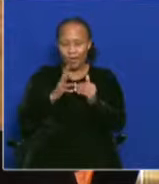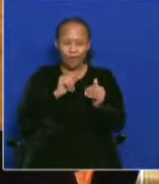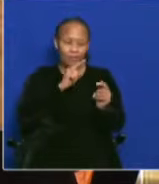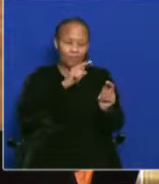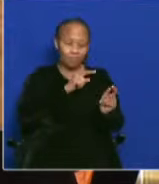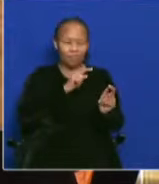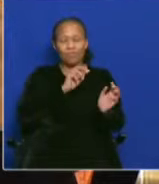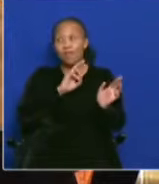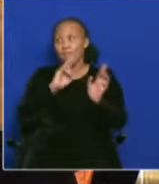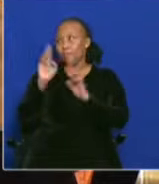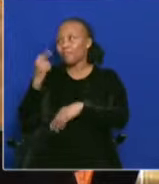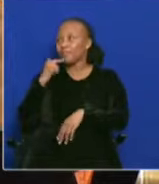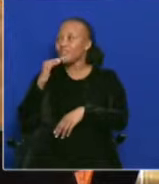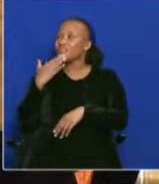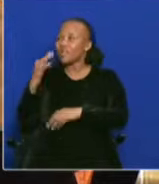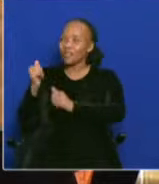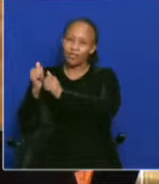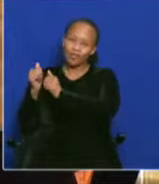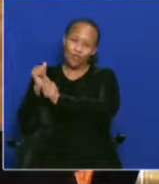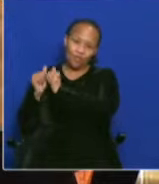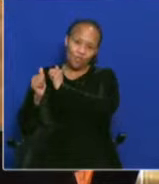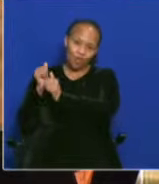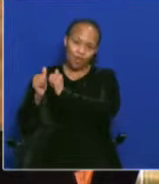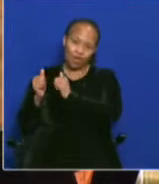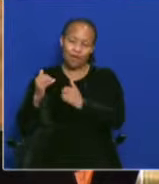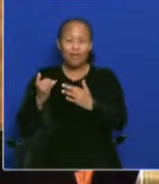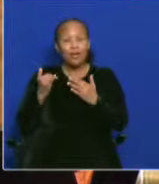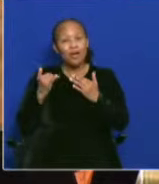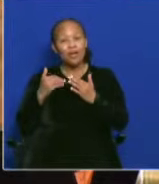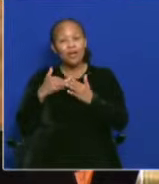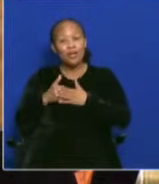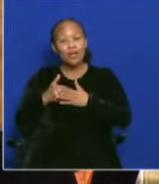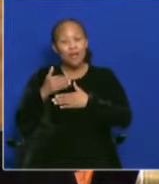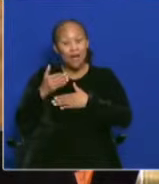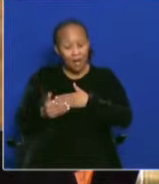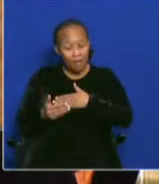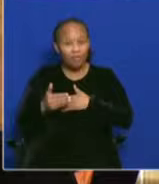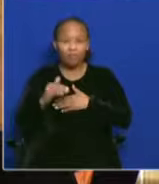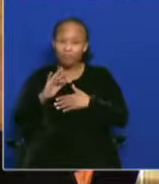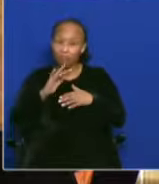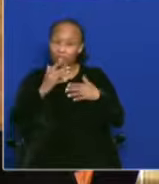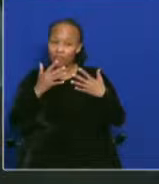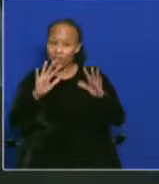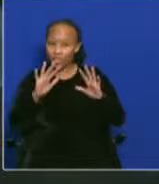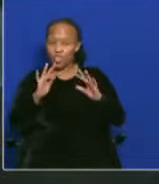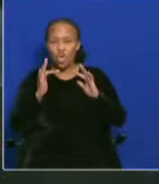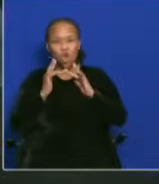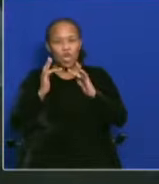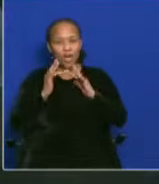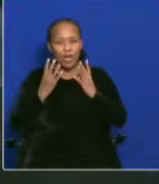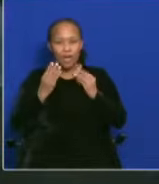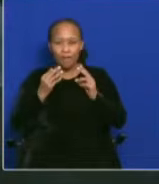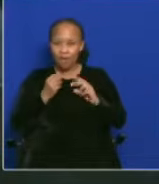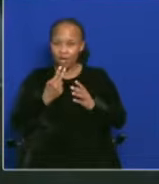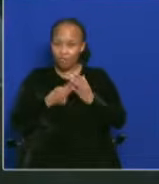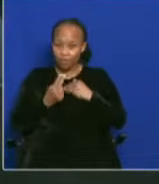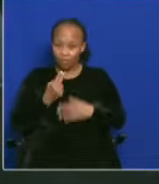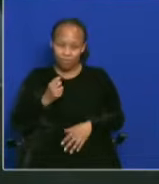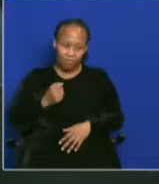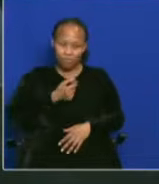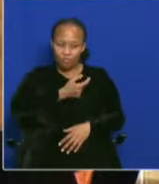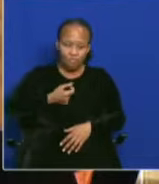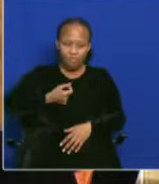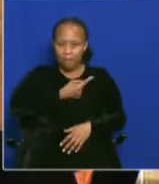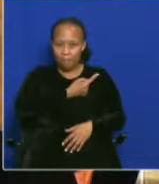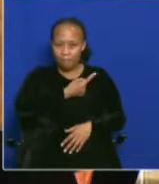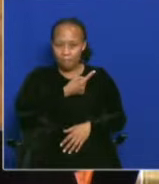So there's been communication now, after having sent the contact details, there's communication directly. So he's no longer going through General Khan. He says, let